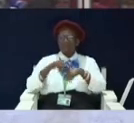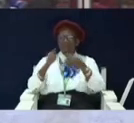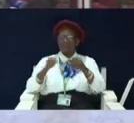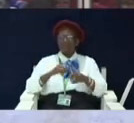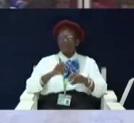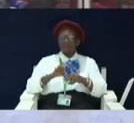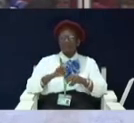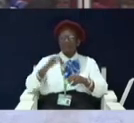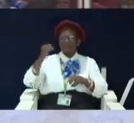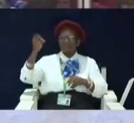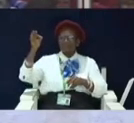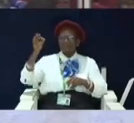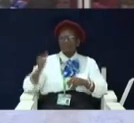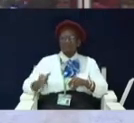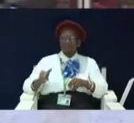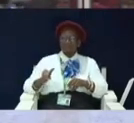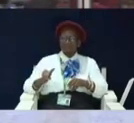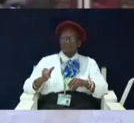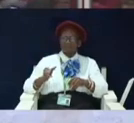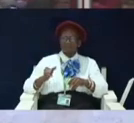spiritually. It